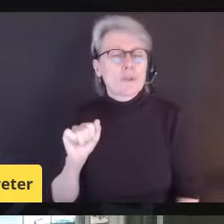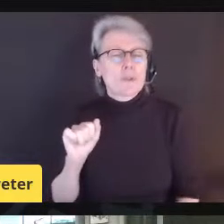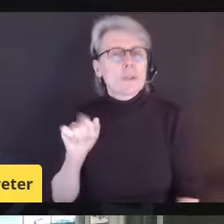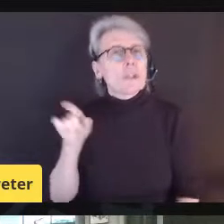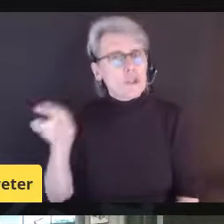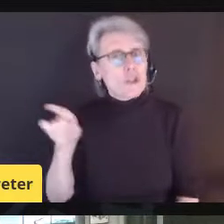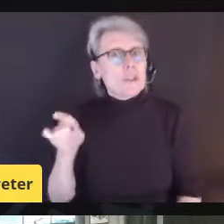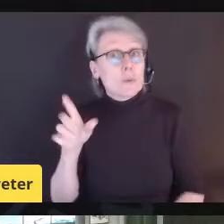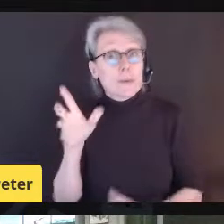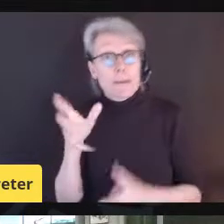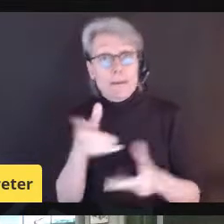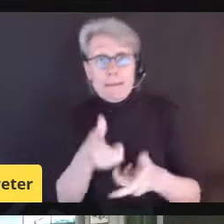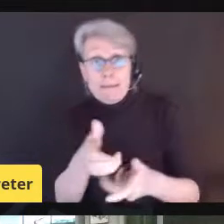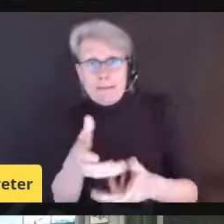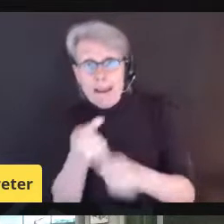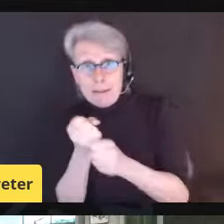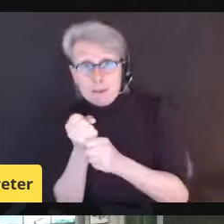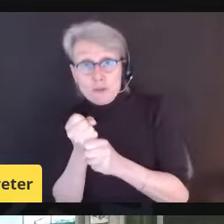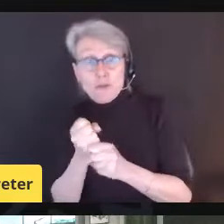the bats and